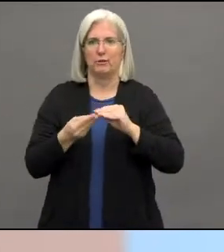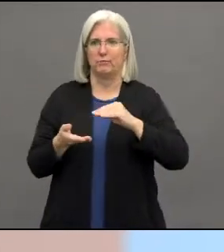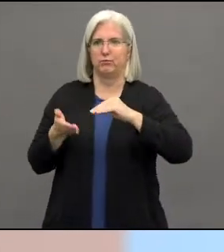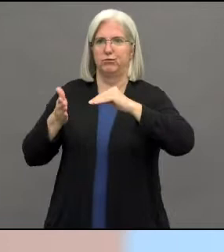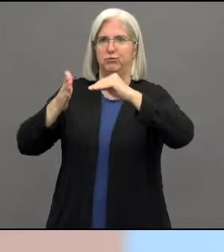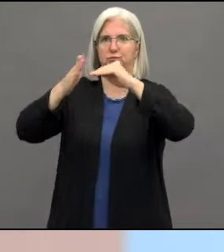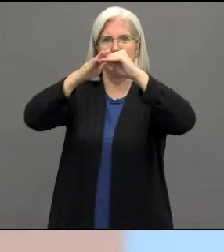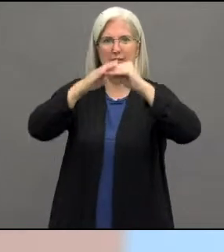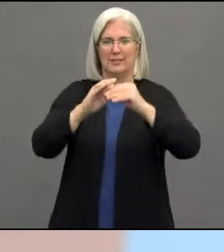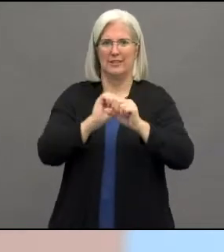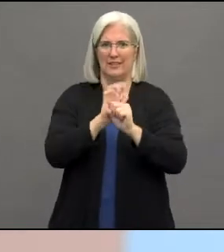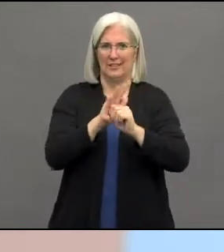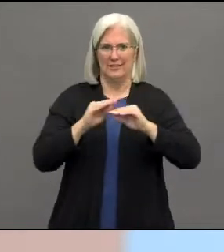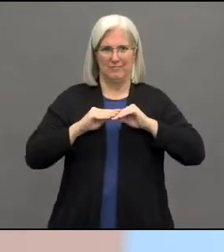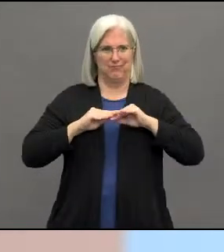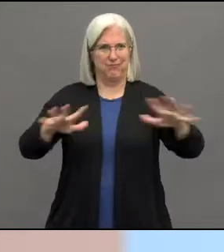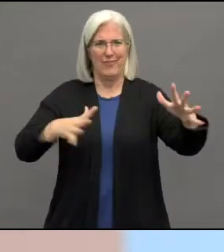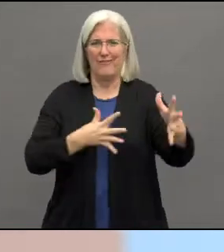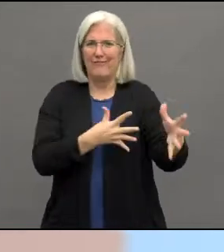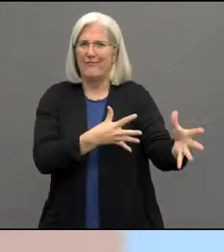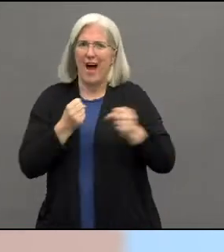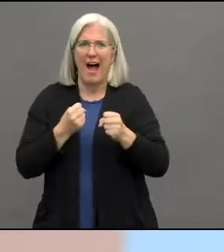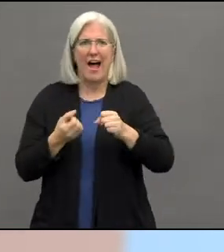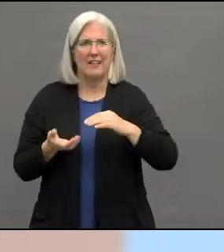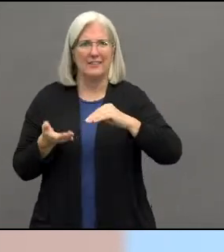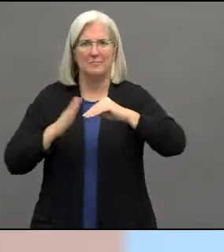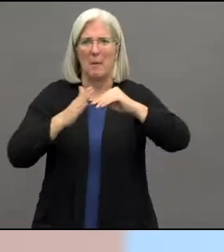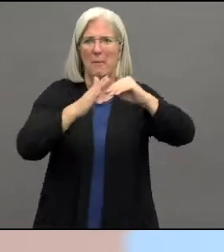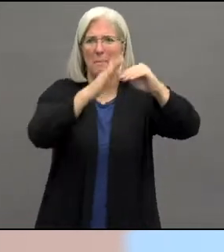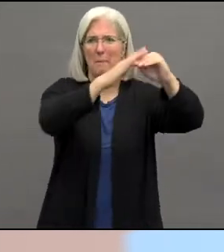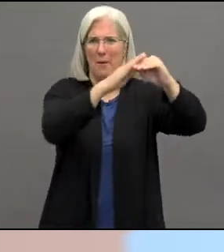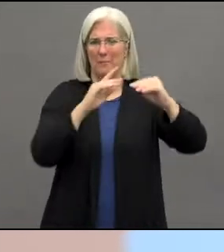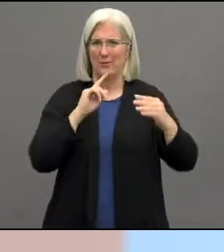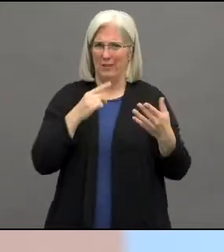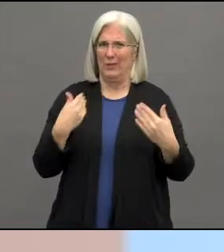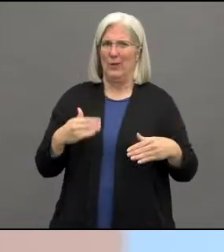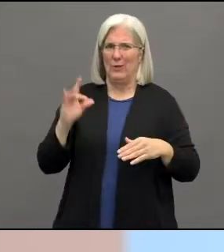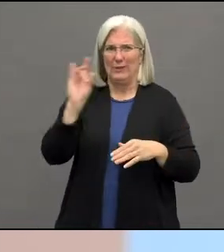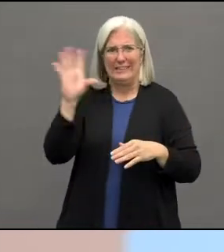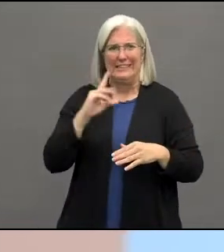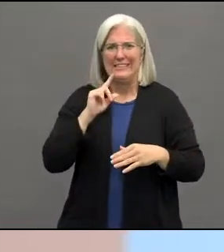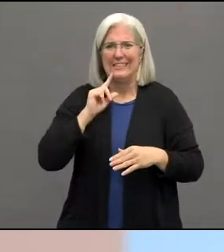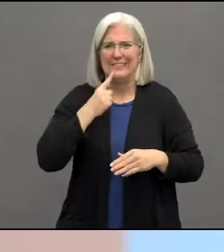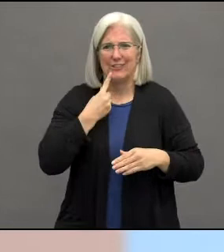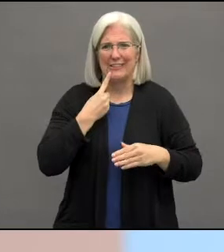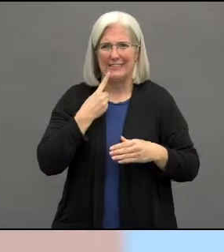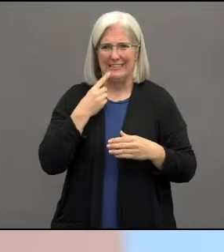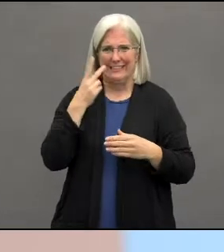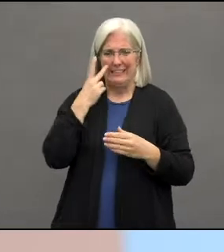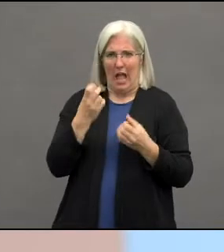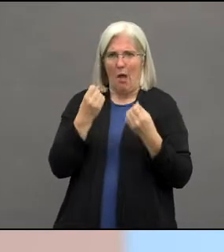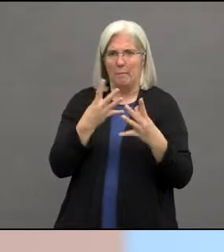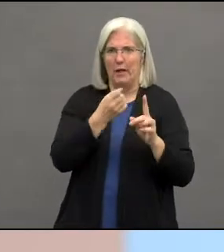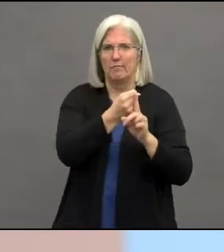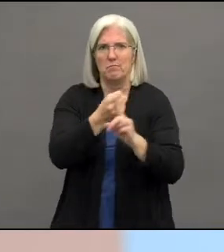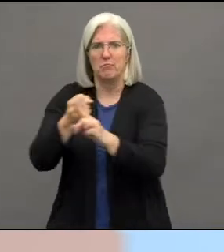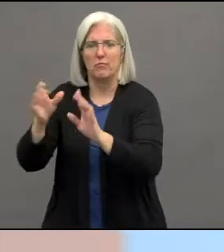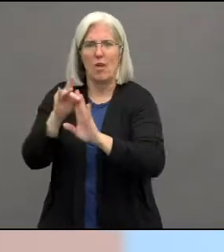actually worried. We're extremely concerned to see the speed of the number of cases rising so